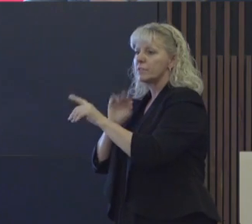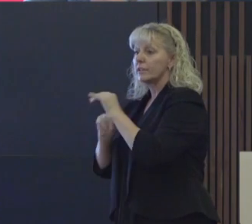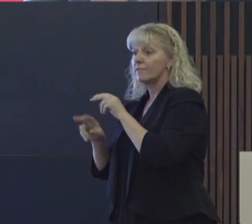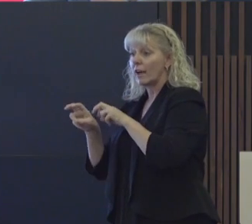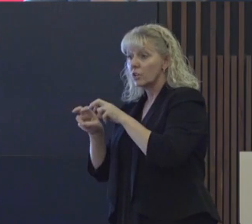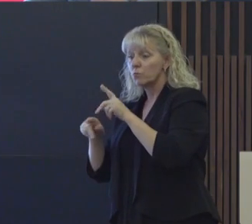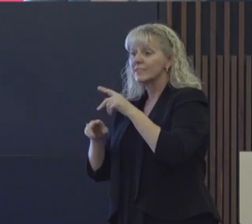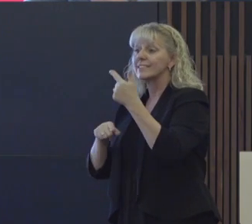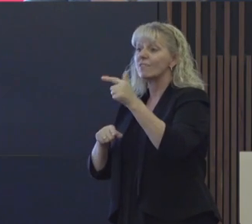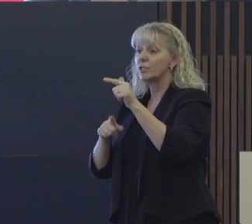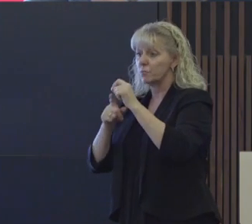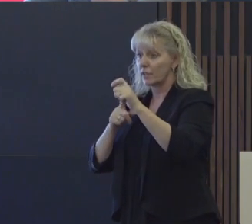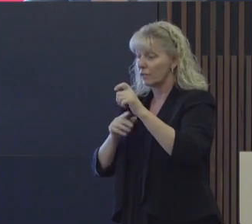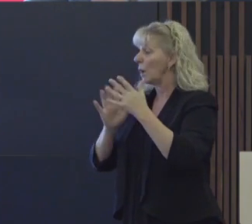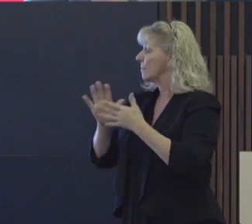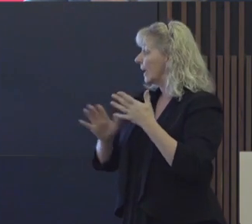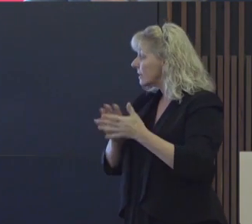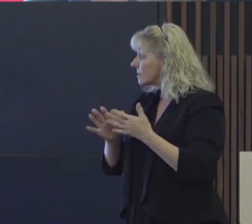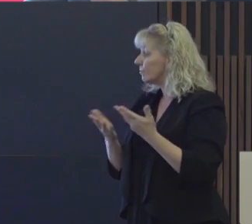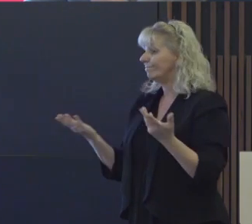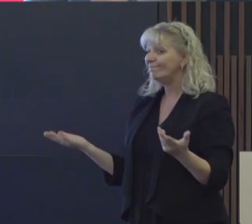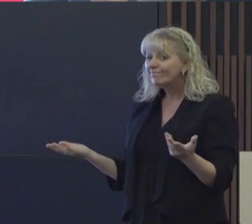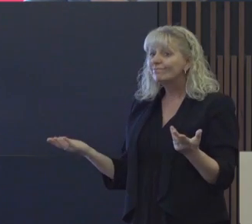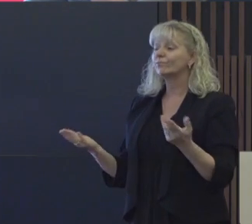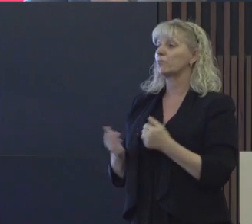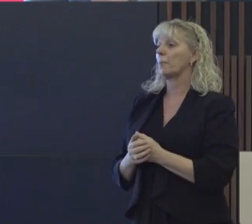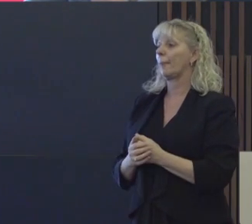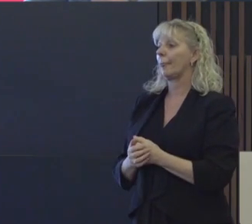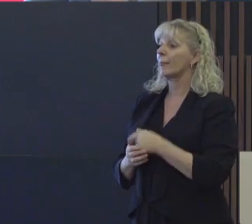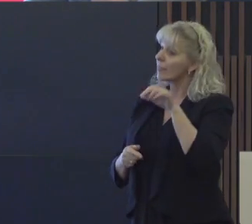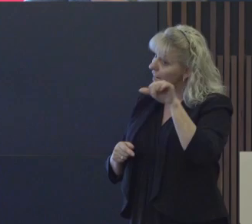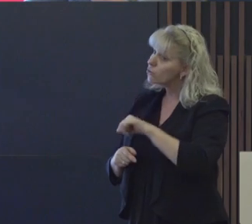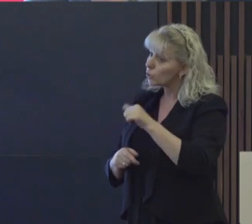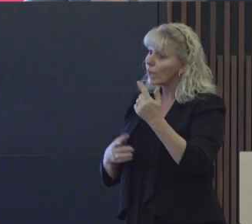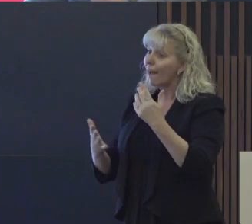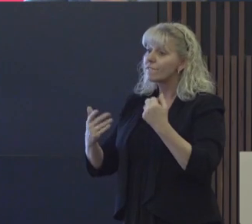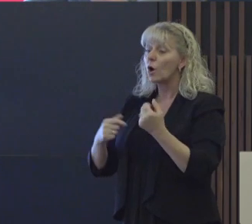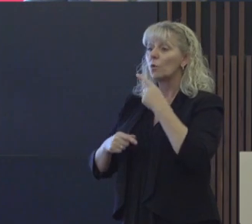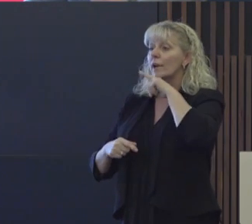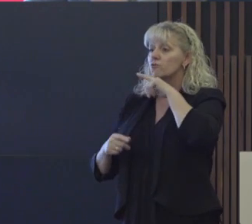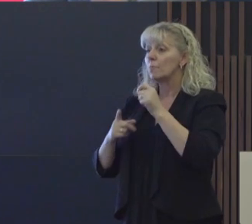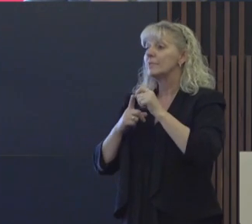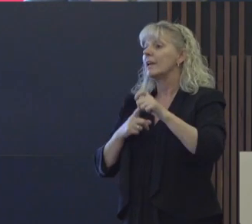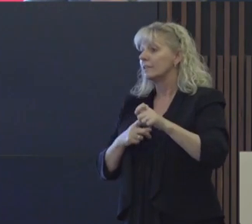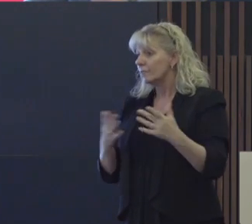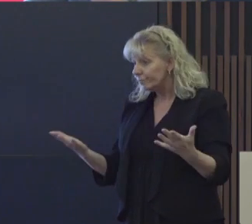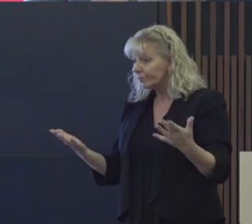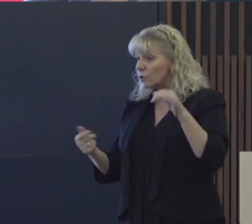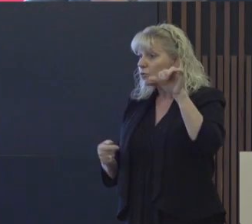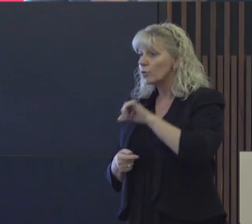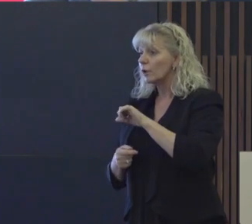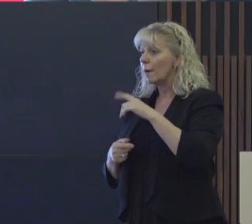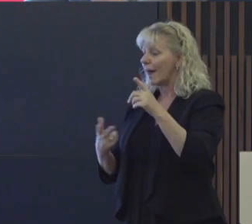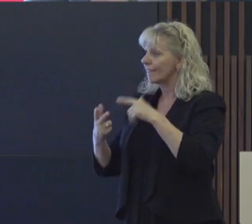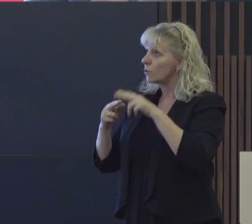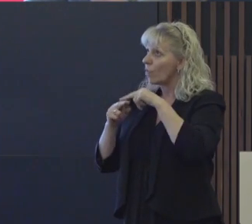was 70%. Now, you'd think, well, they're entitled to 100%, but if you take into account, if